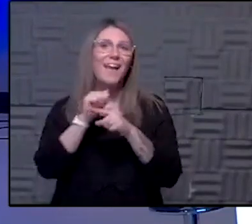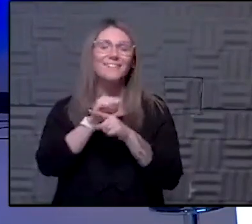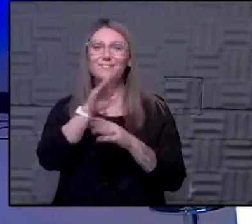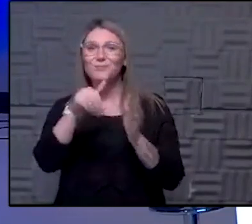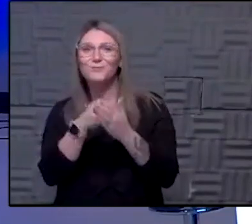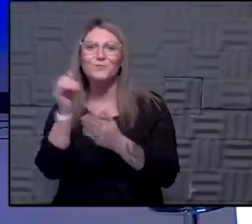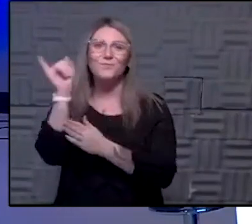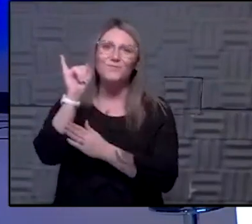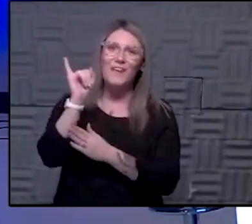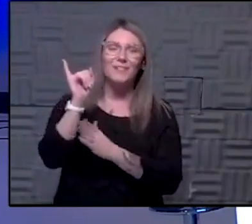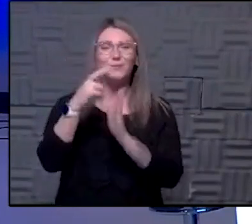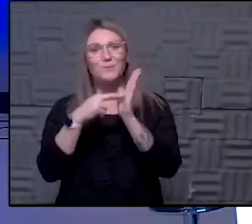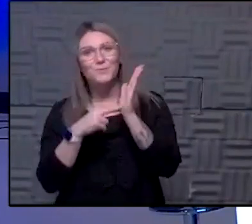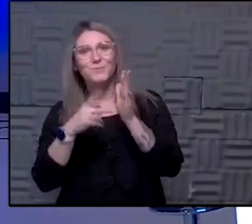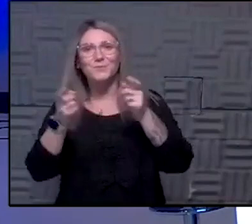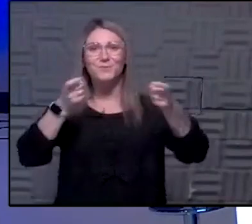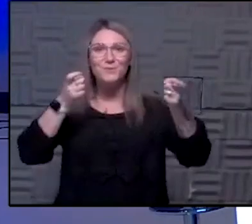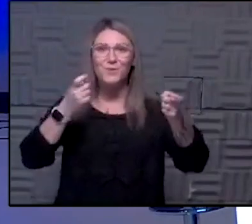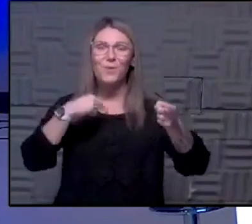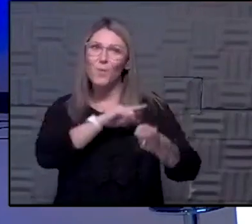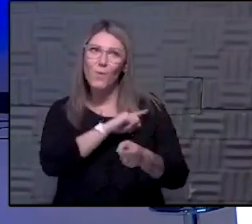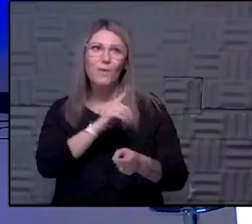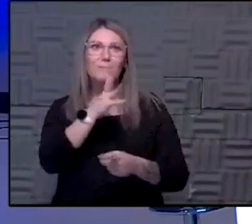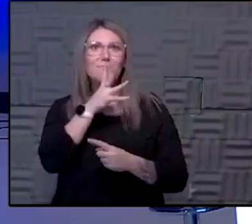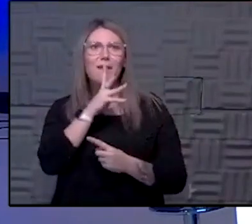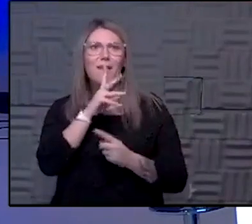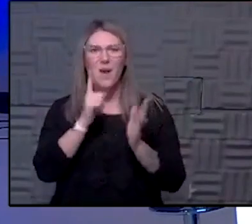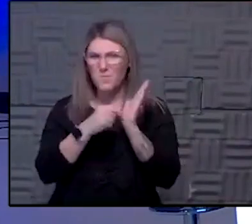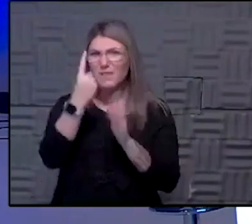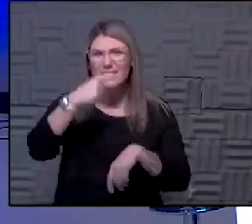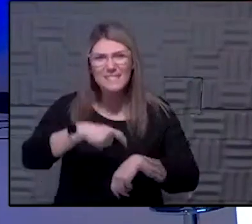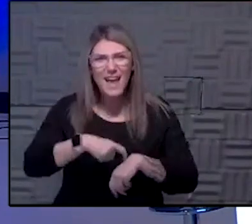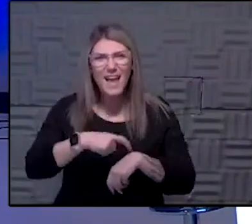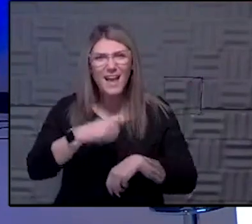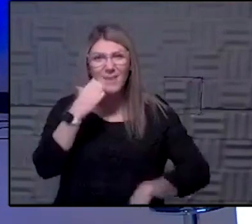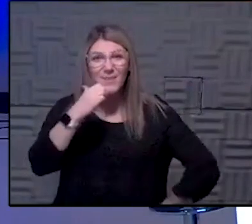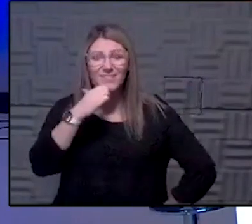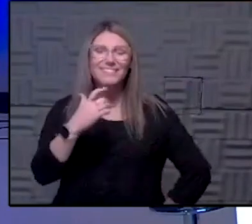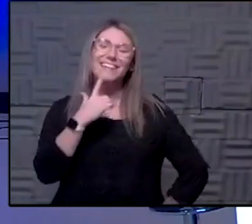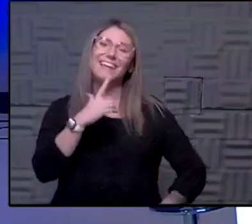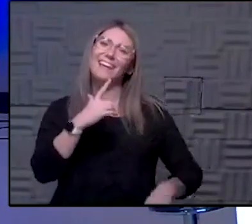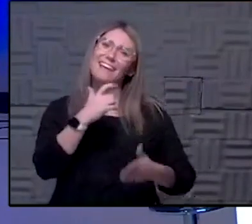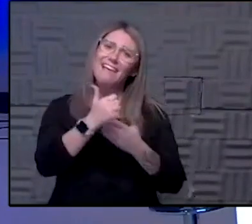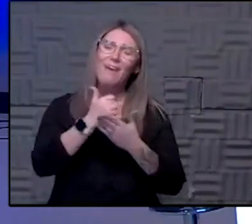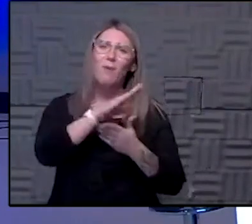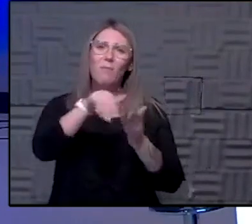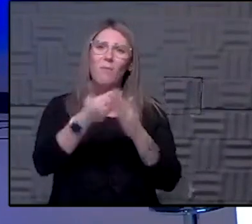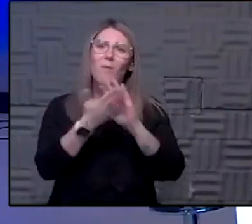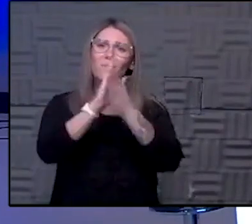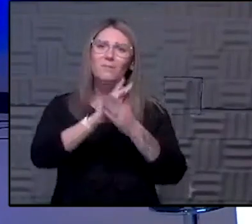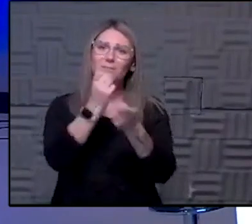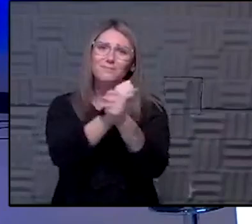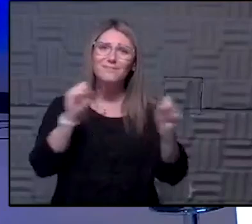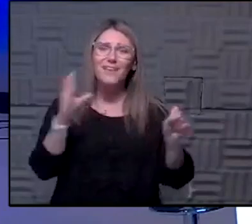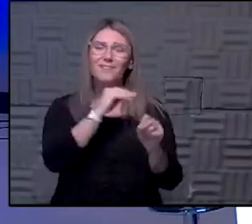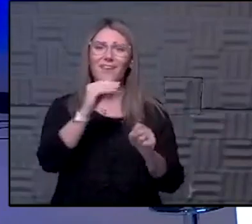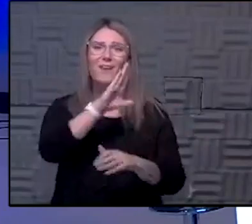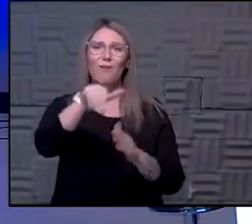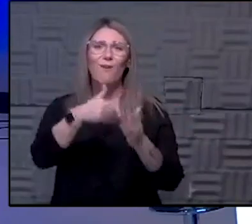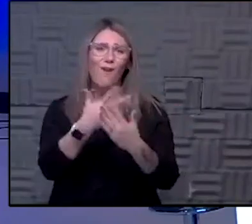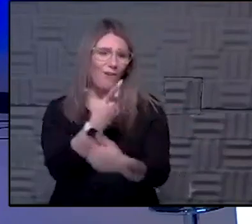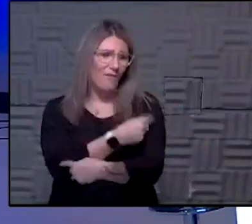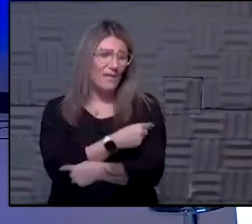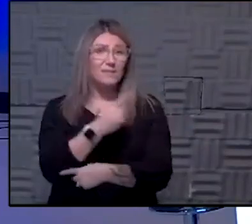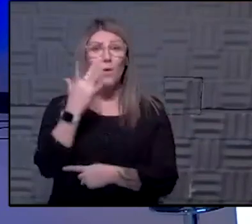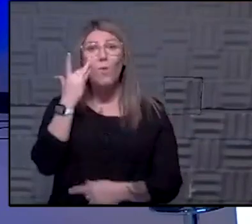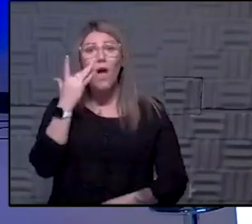about pretty darn often, I think at least once a day. Help get us all safe and make sure we all get vaccinated, because the